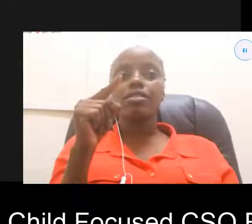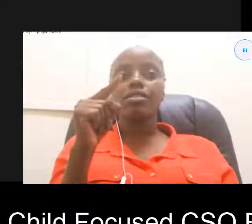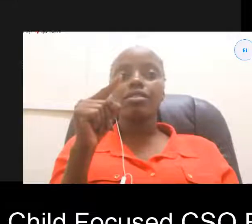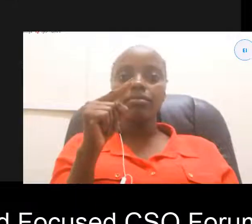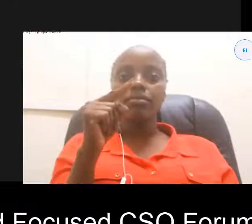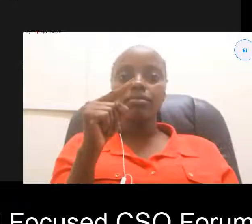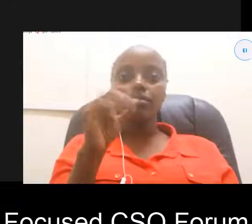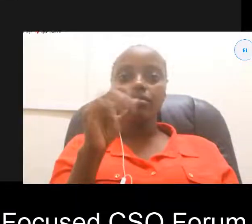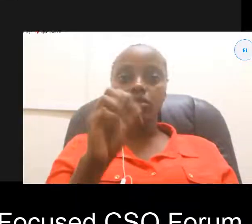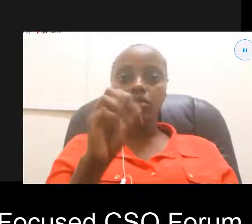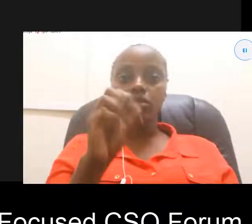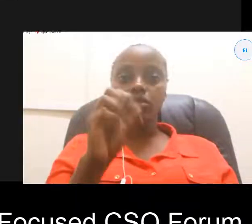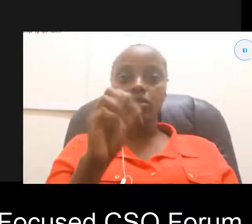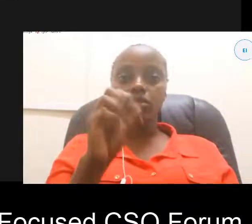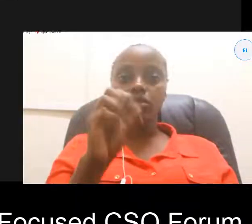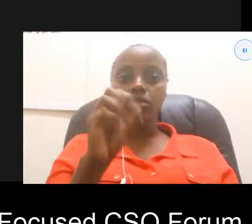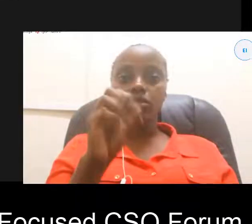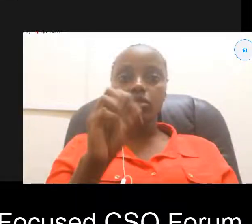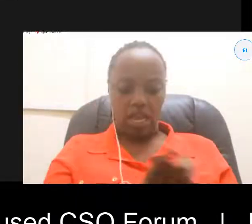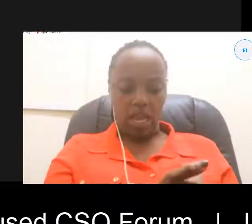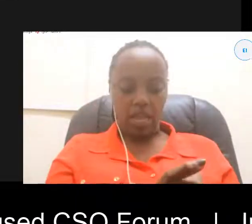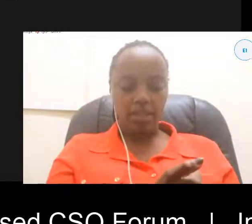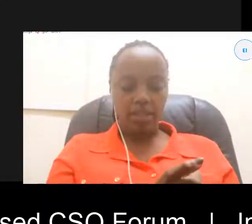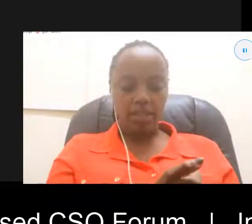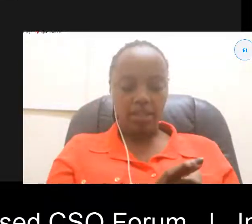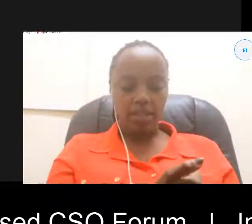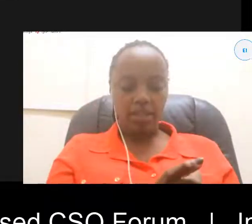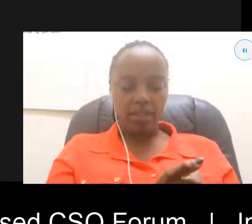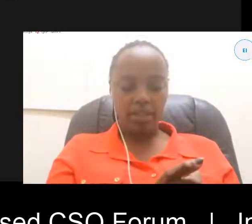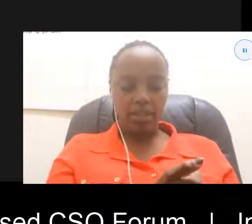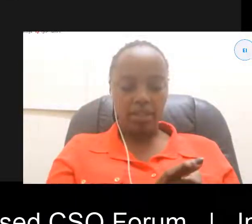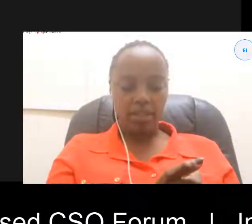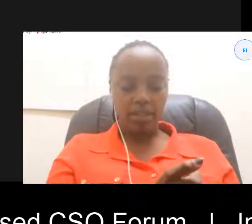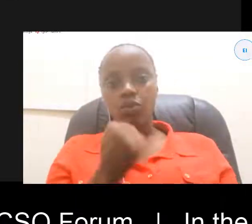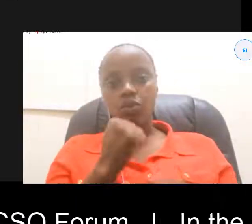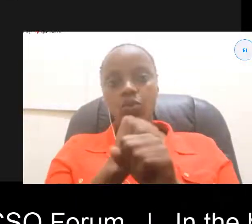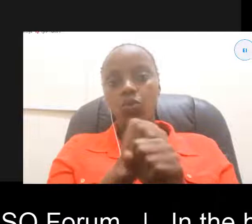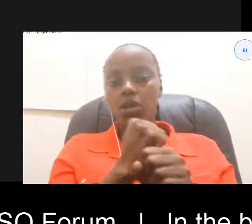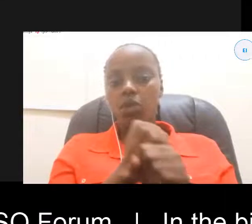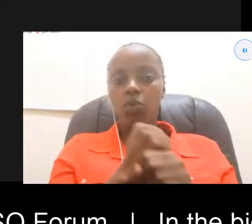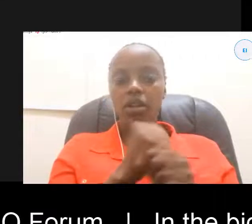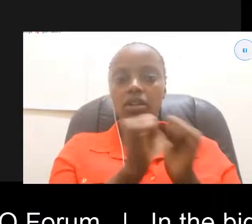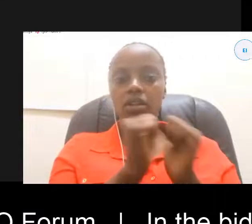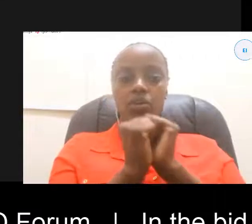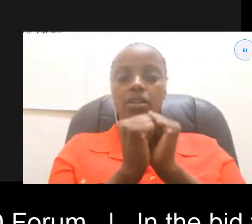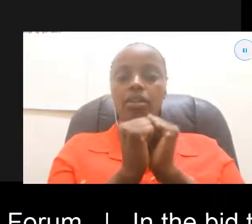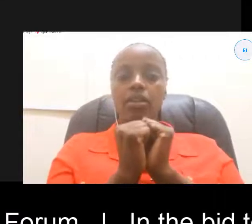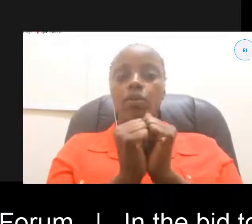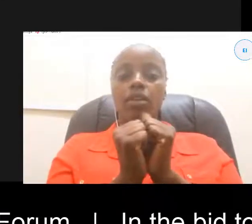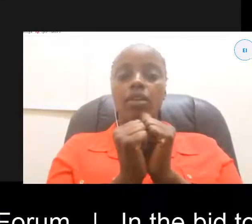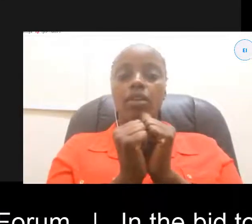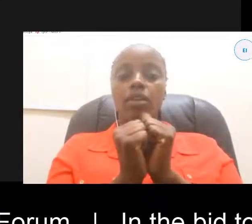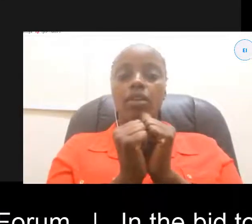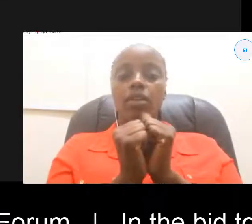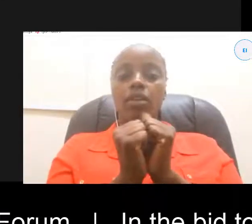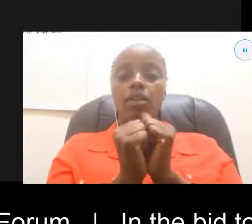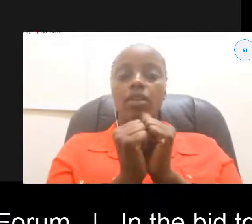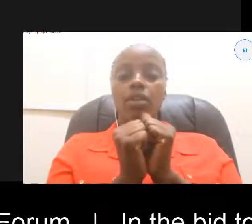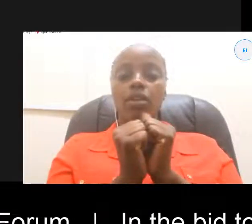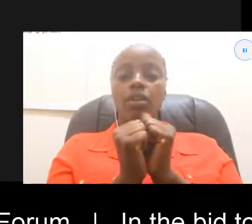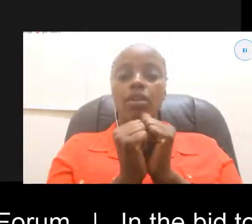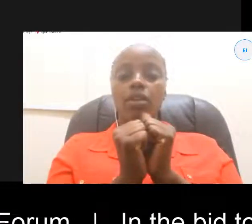So we count on working with the coalition to